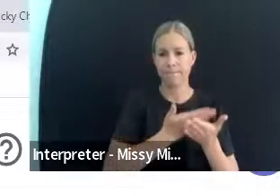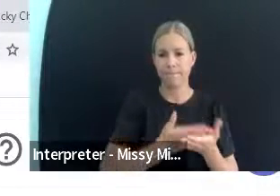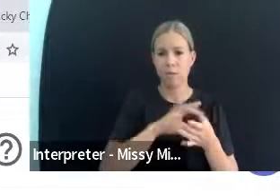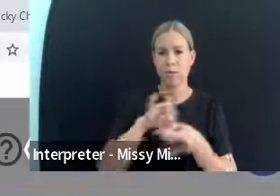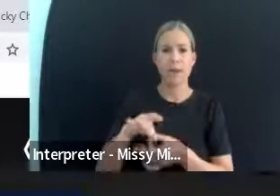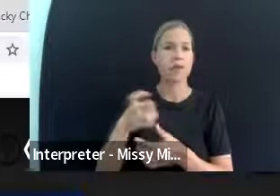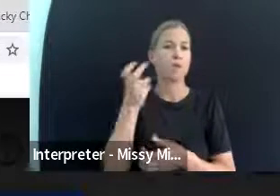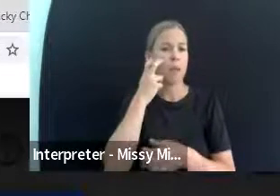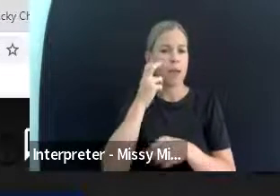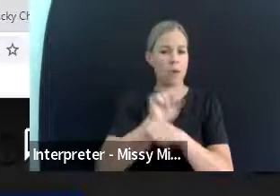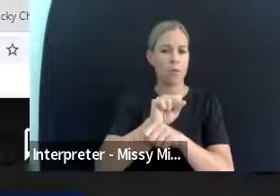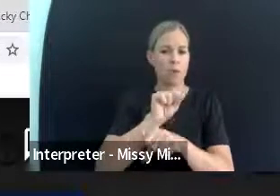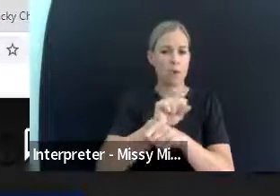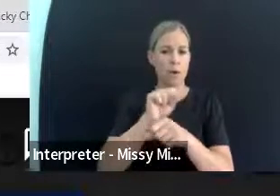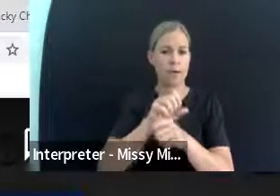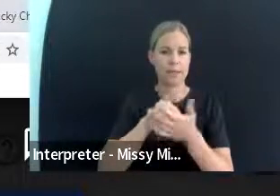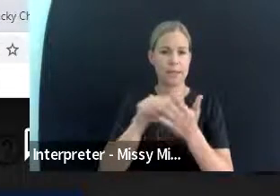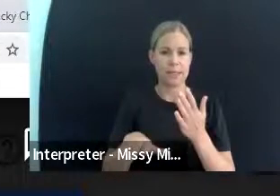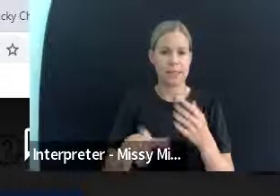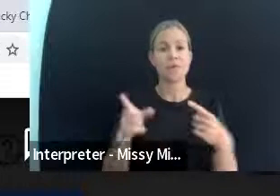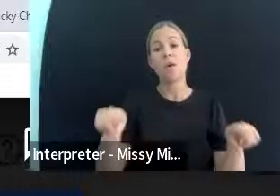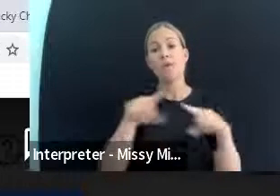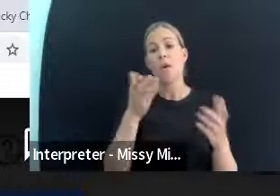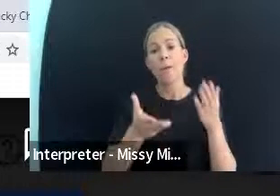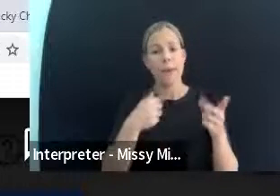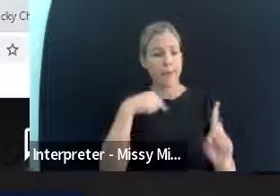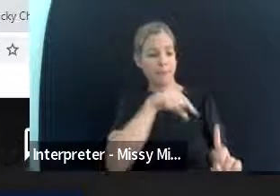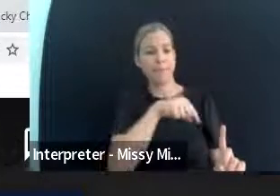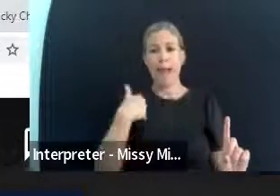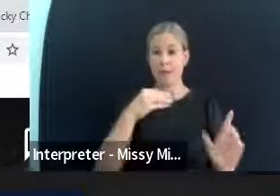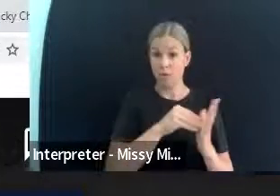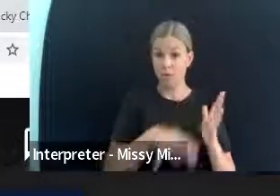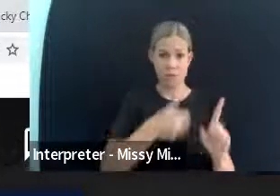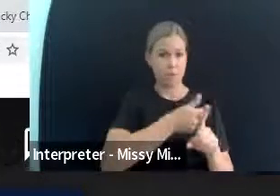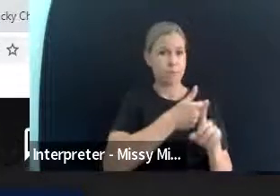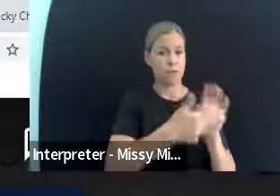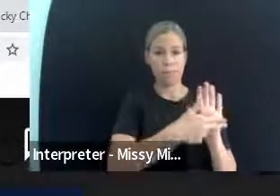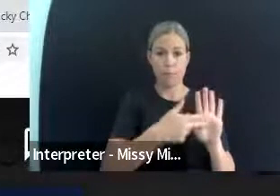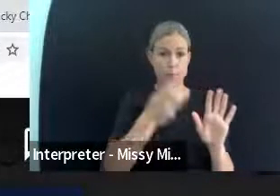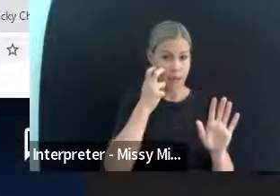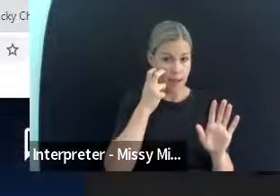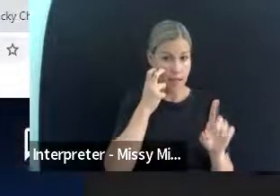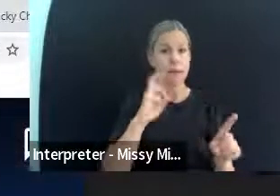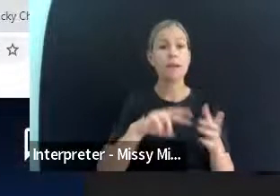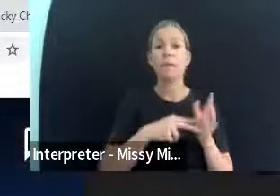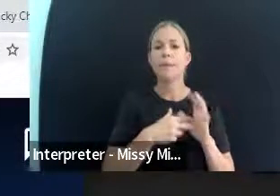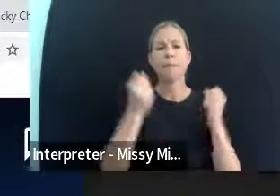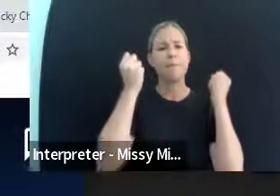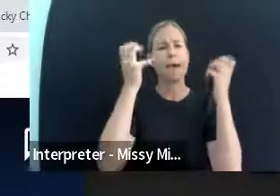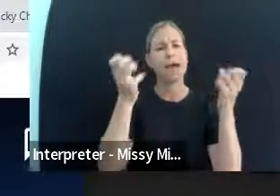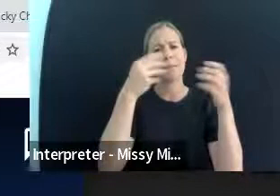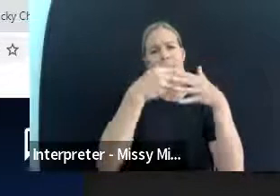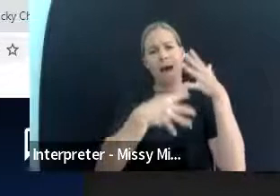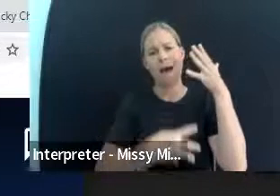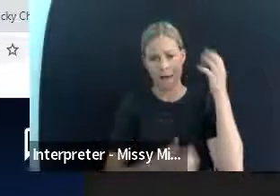expenses. I'm going to open this. So if you do work with students who are statutorily blind, there are many, many items that can count